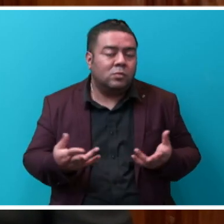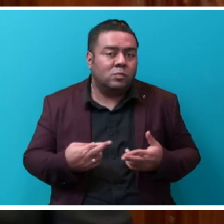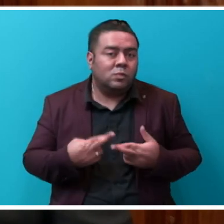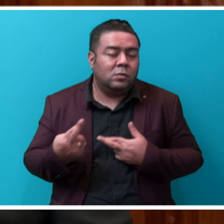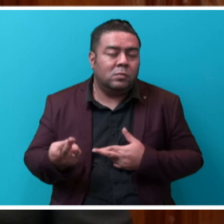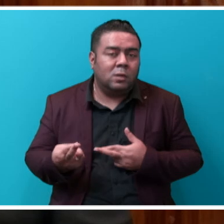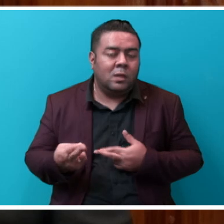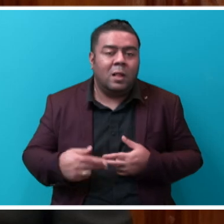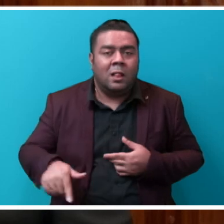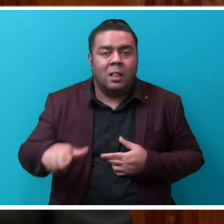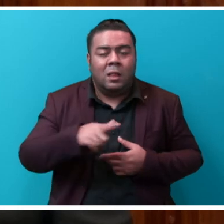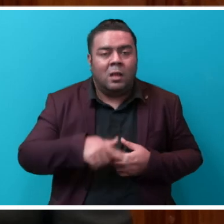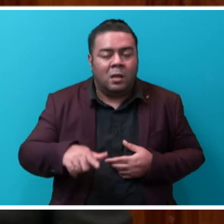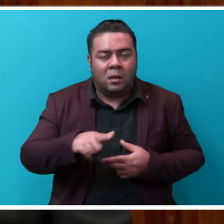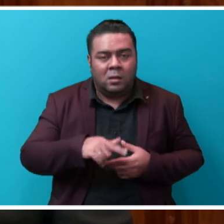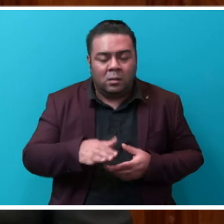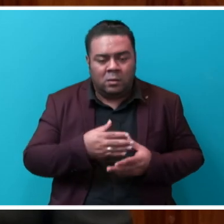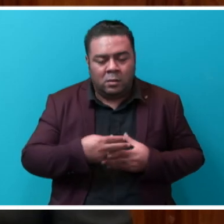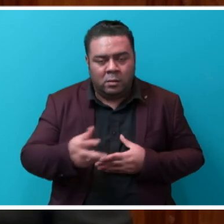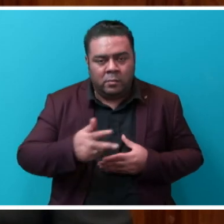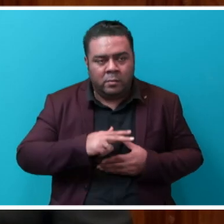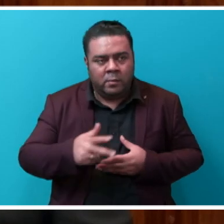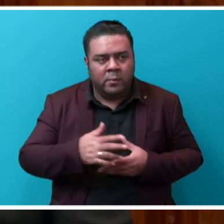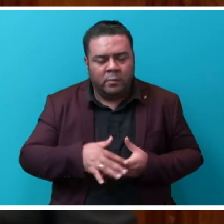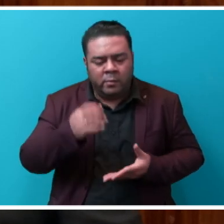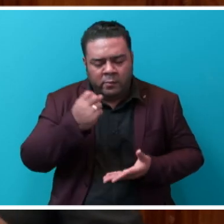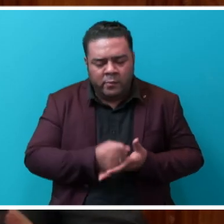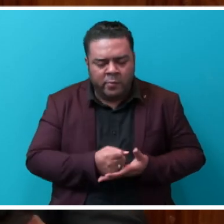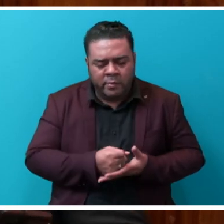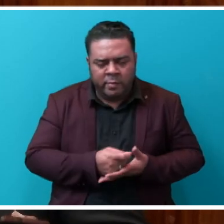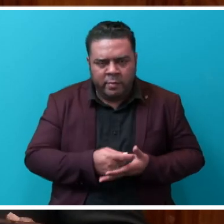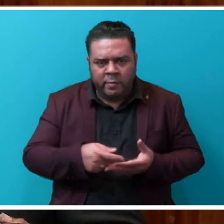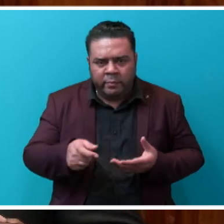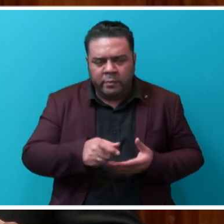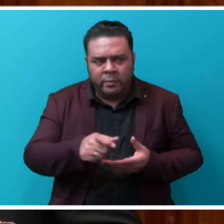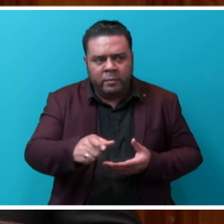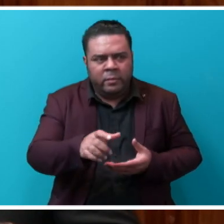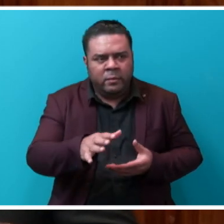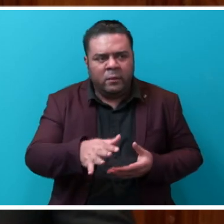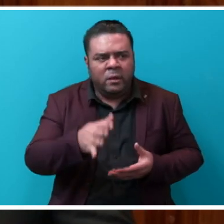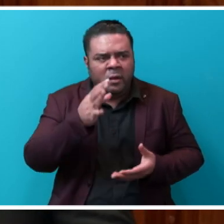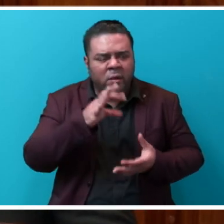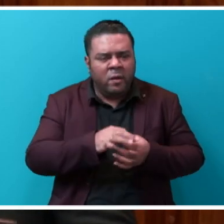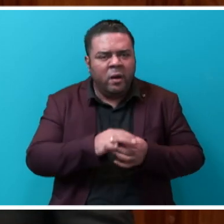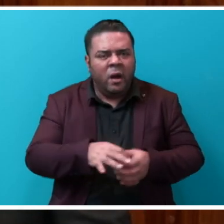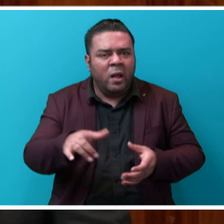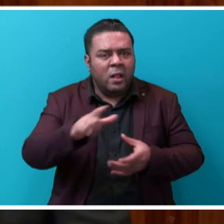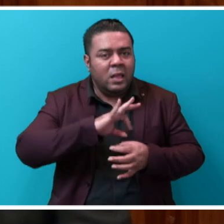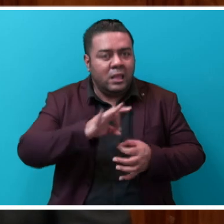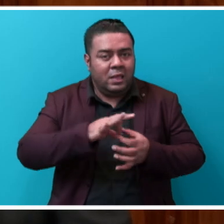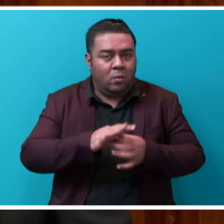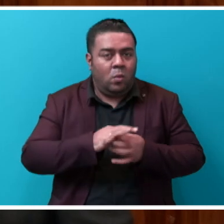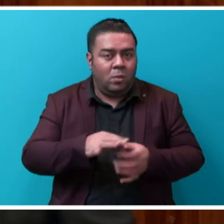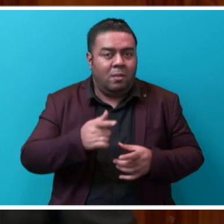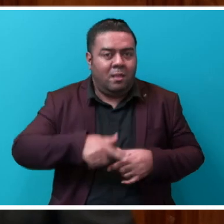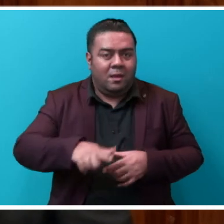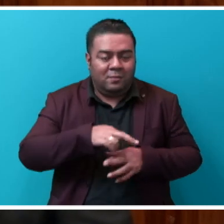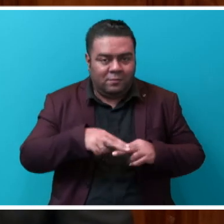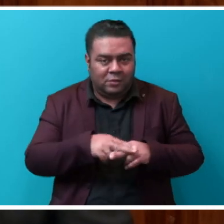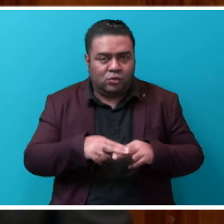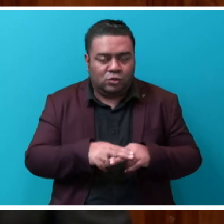and lease conditions, ensuring transparent and accessible pathways to owning or leasing land in Fiji,